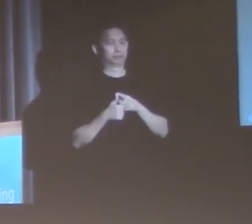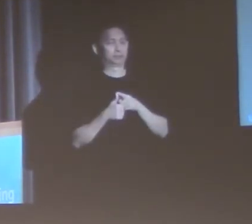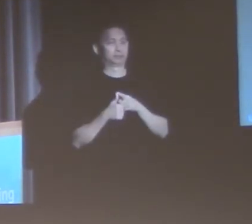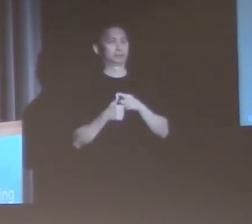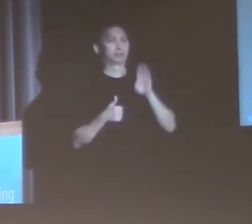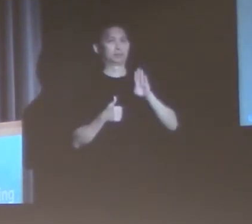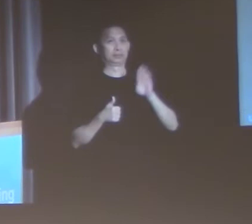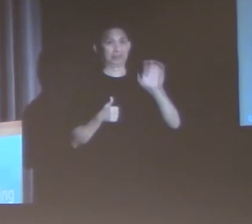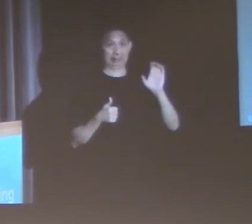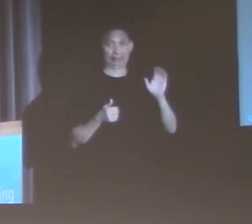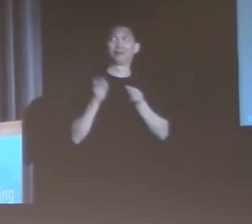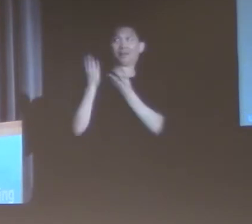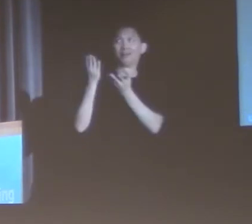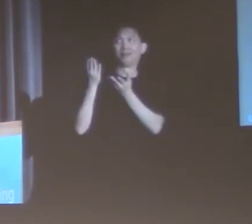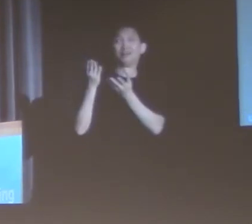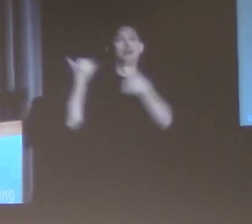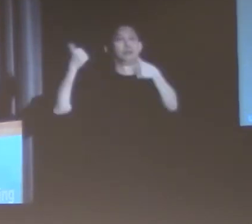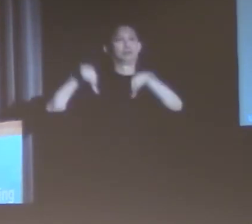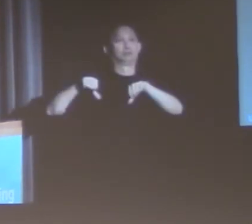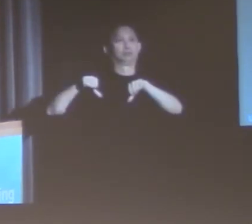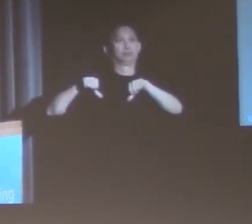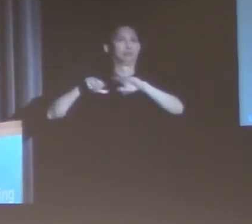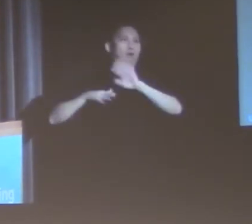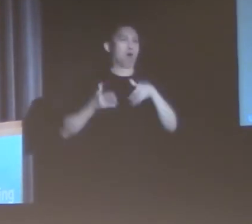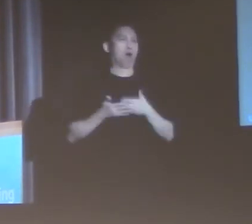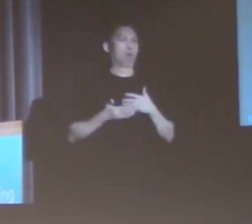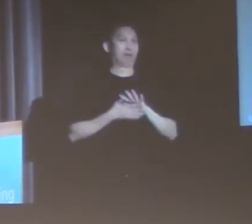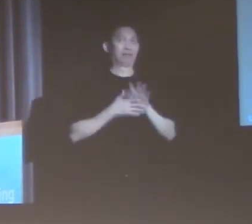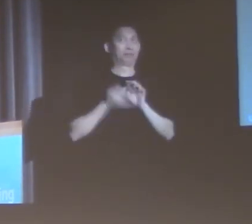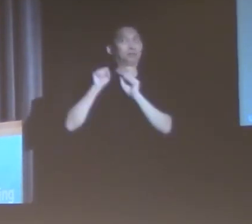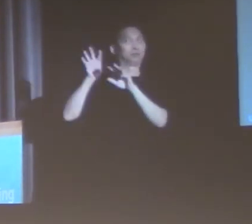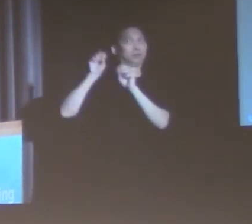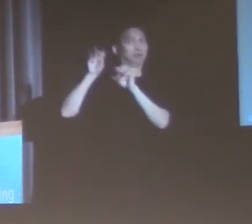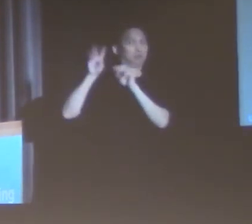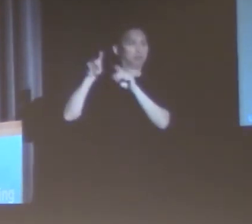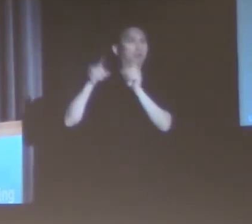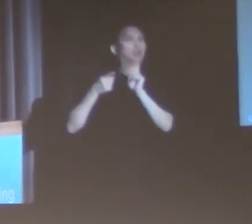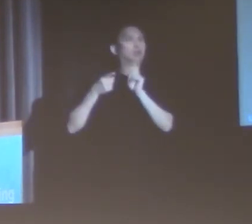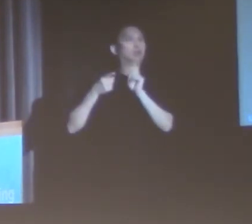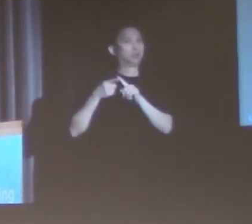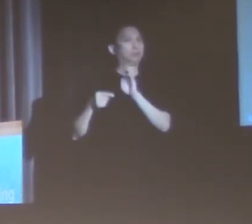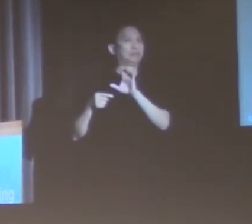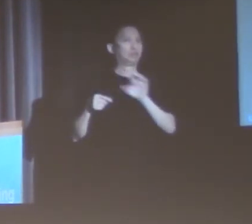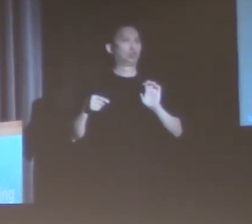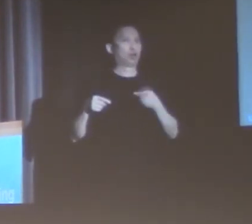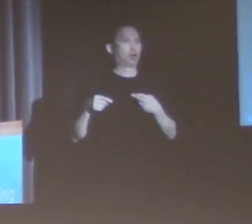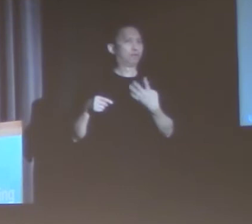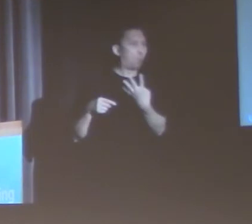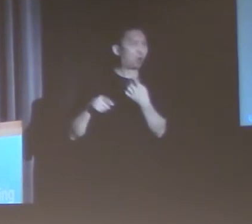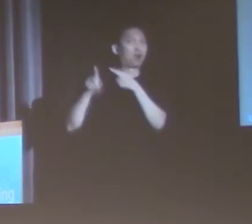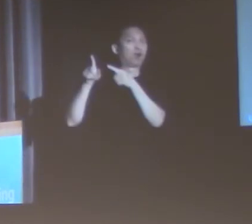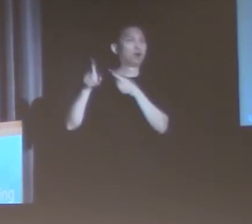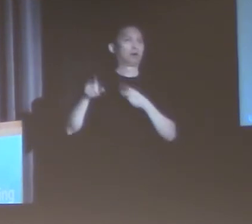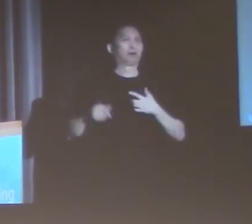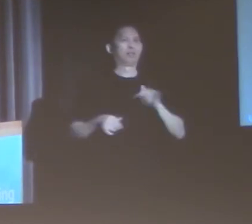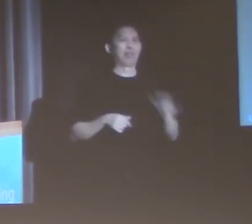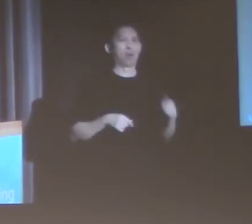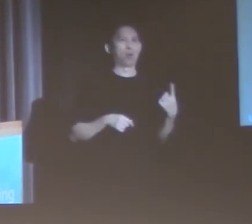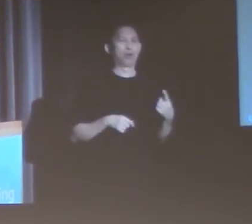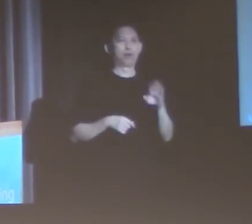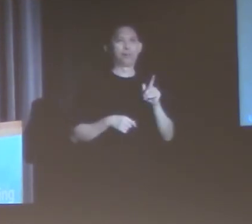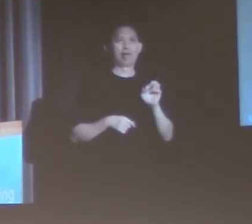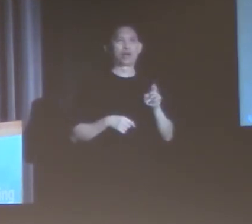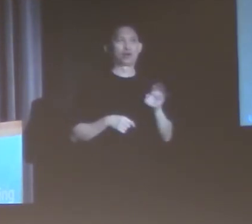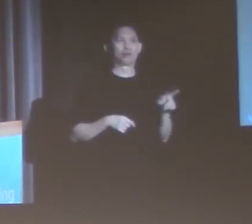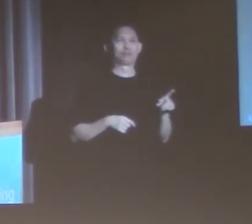turned the film down. All my films have gone out on that, or Channel 4. And normally I've sort of